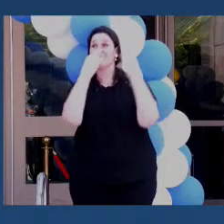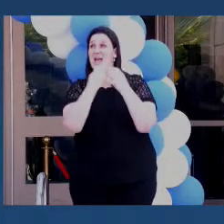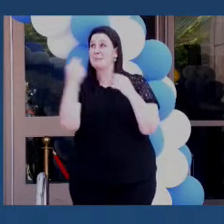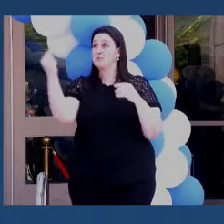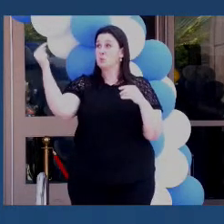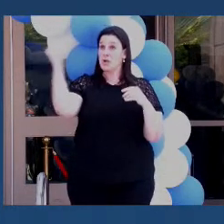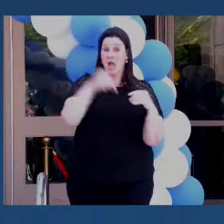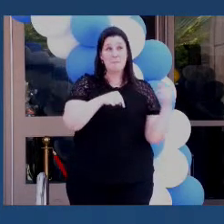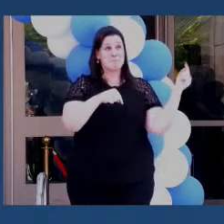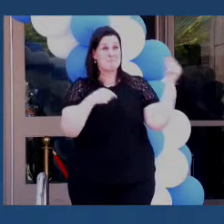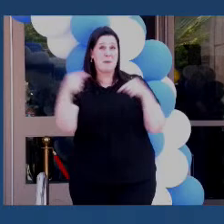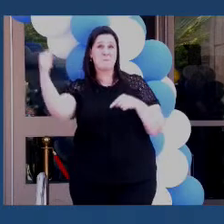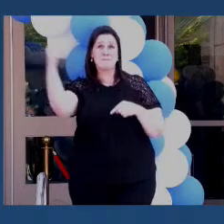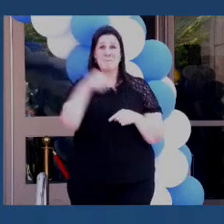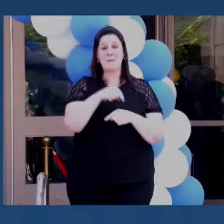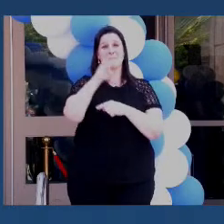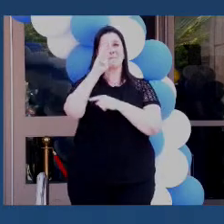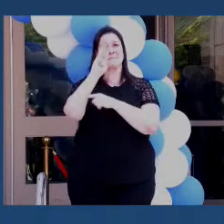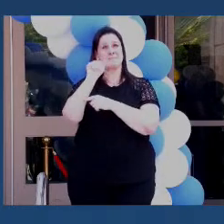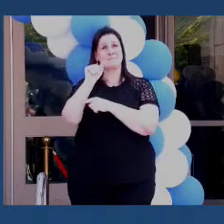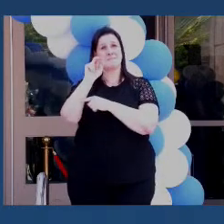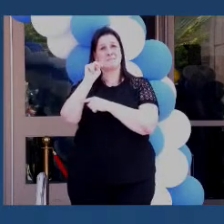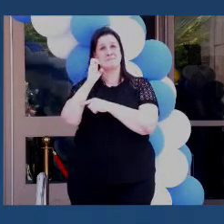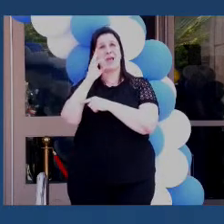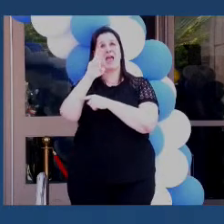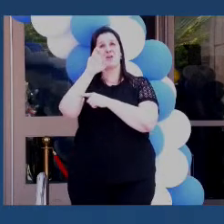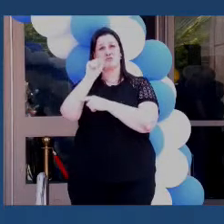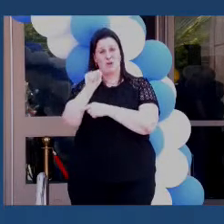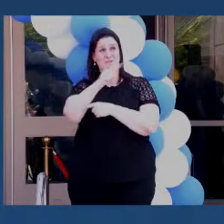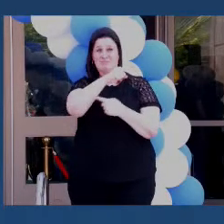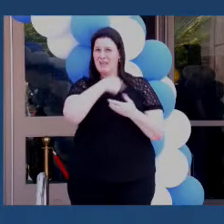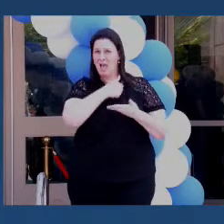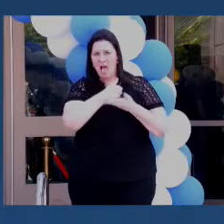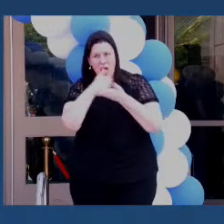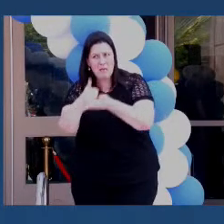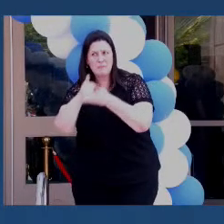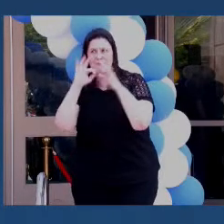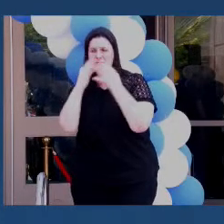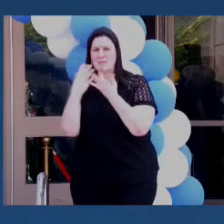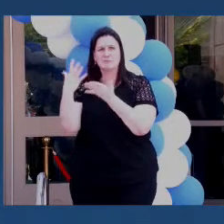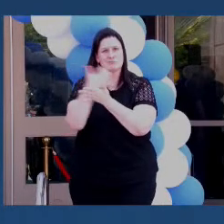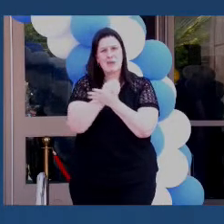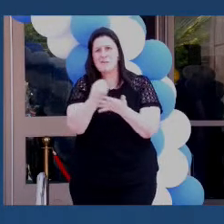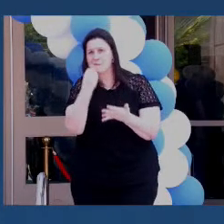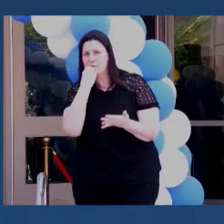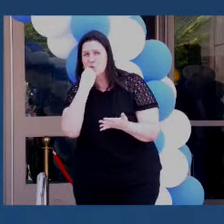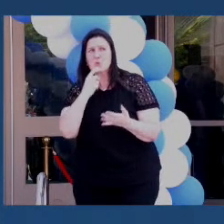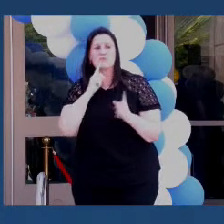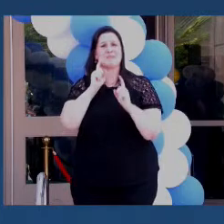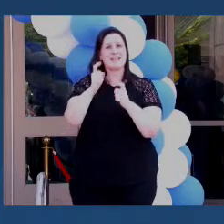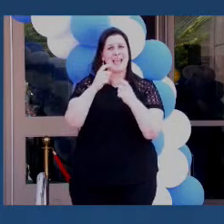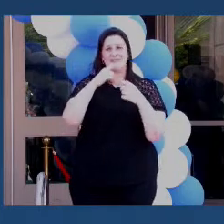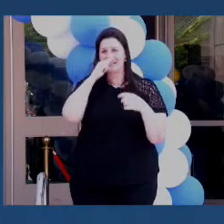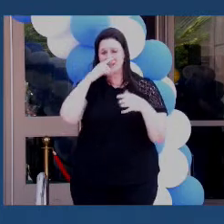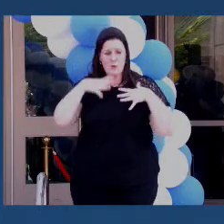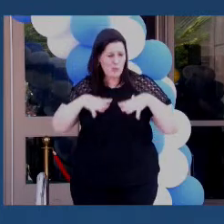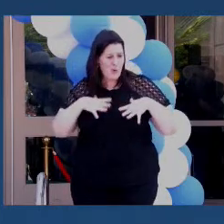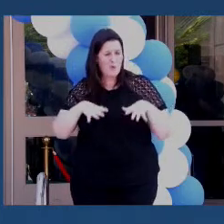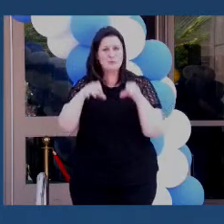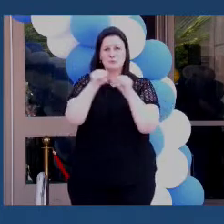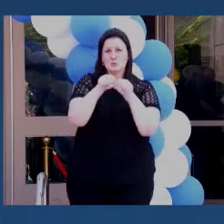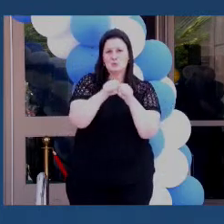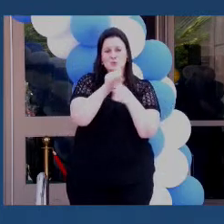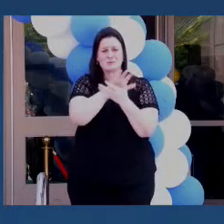that would come to Bancroft. You know, he helped them get food. He gave kids clothing, shoes. The man was just